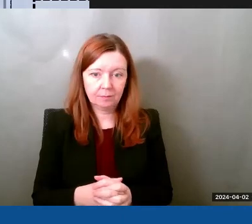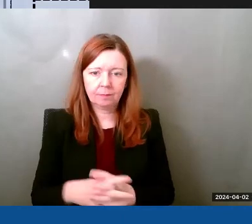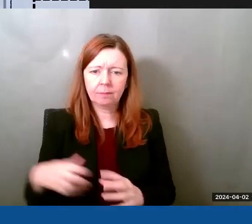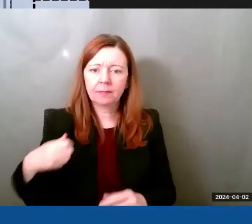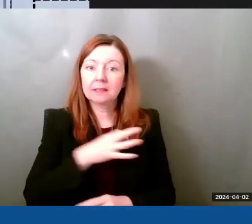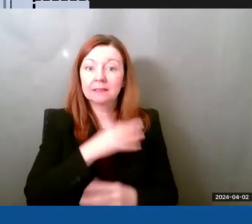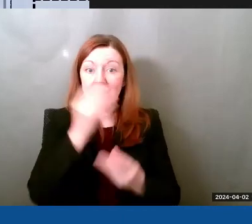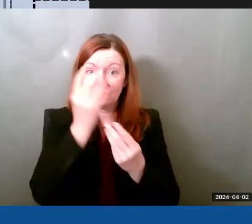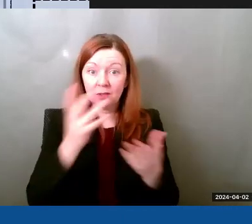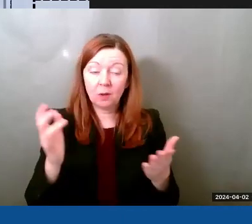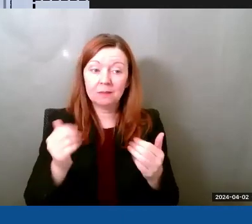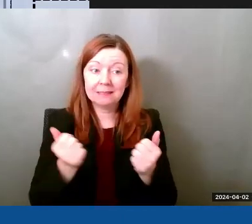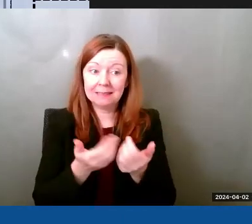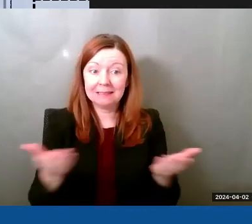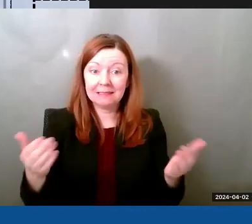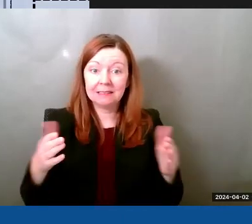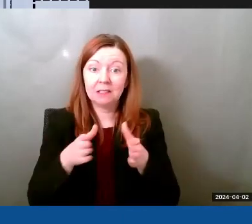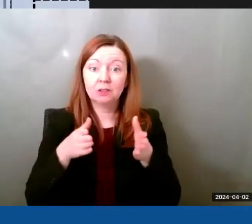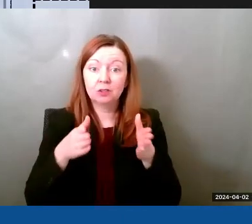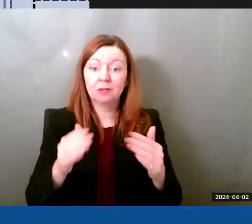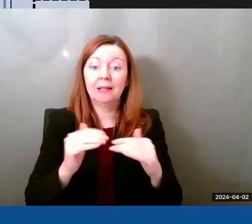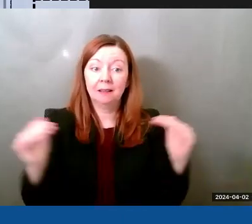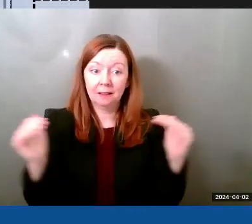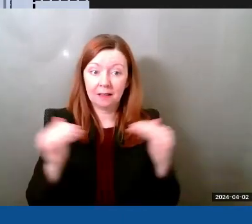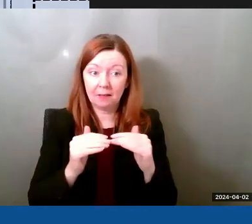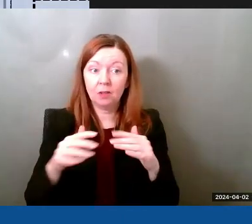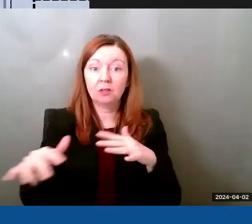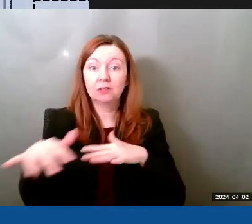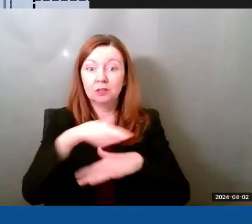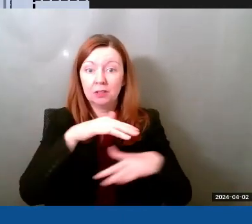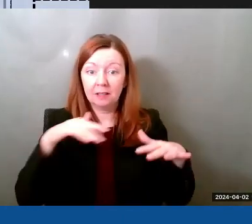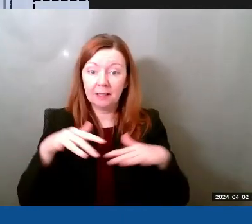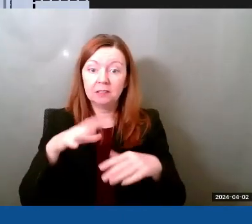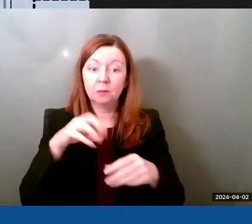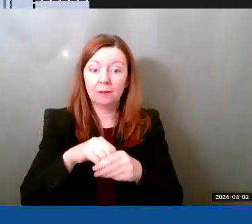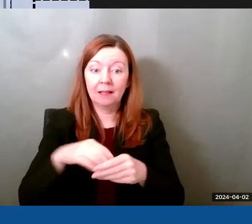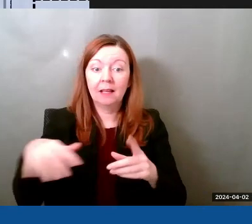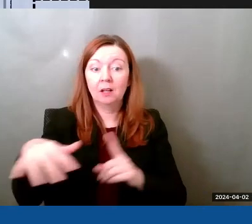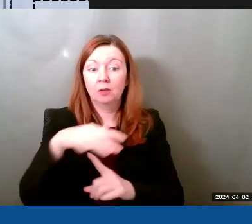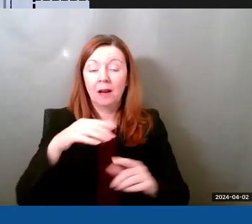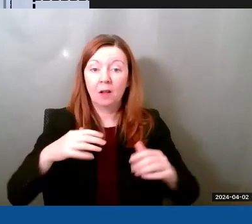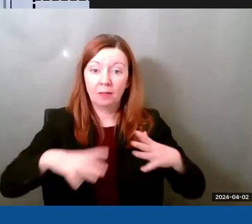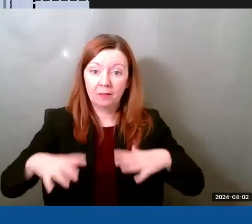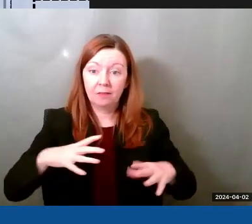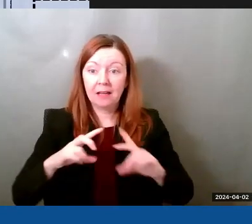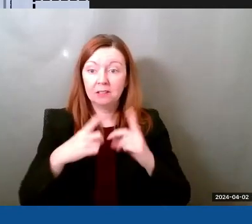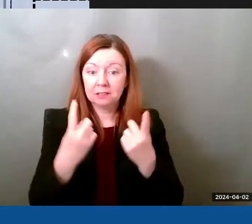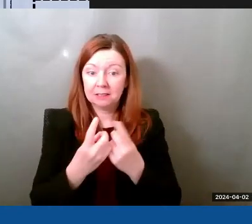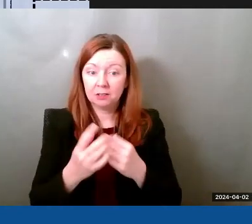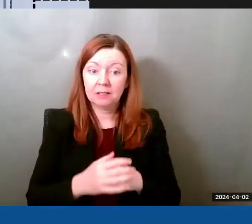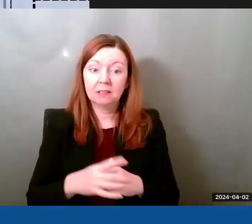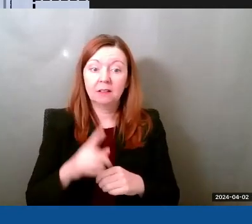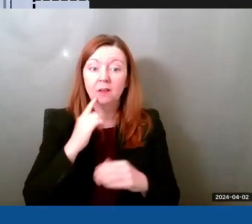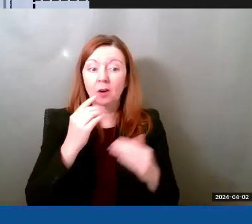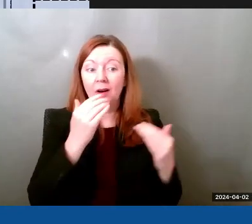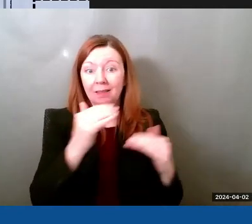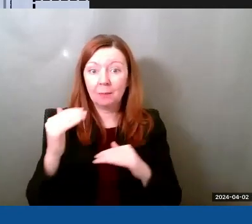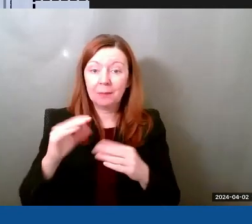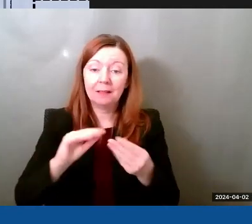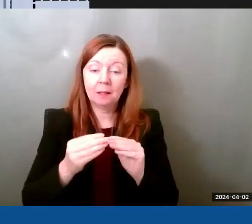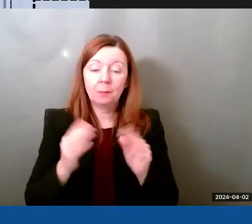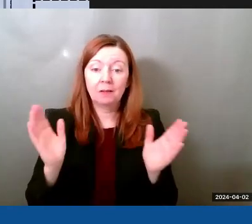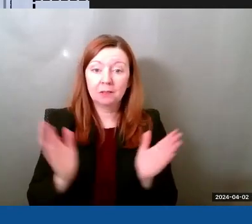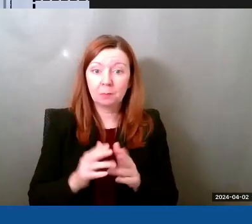Staff notes the existing street level pedestrian circulation within and around the Fashion District. There are a limited number of